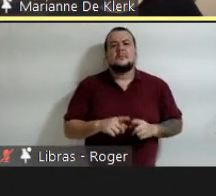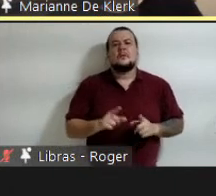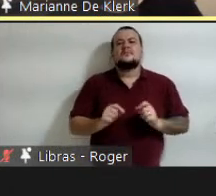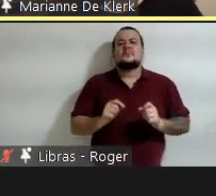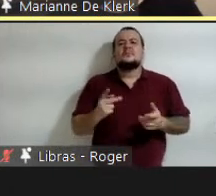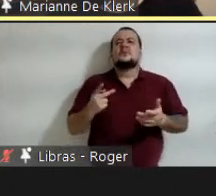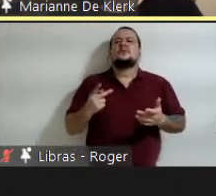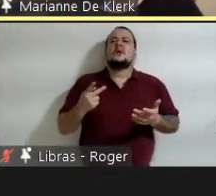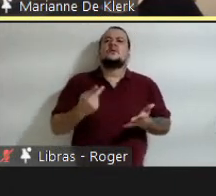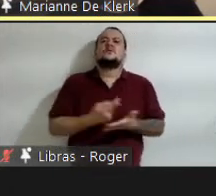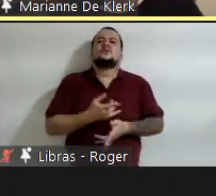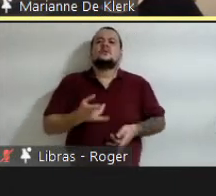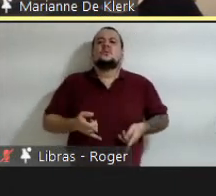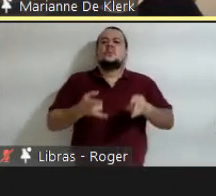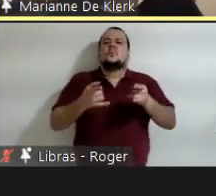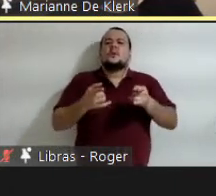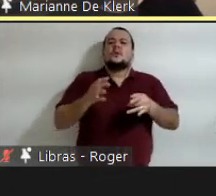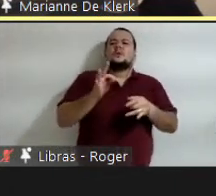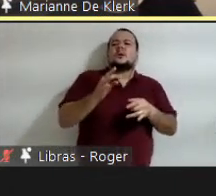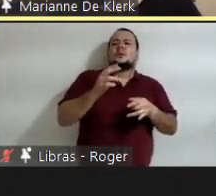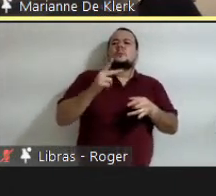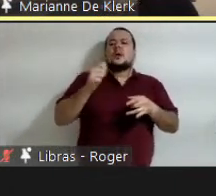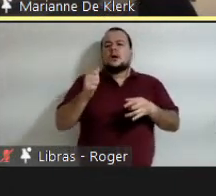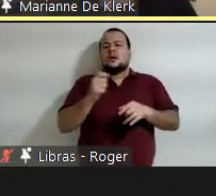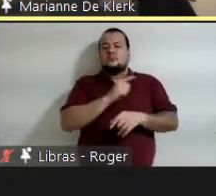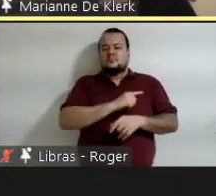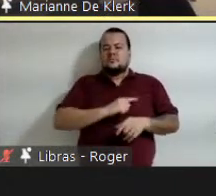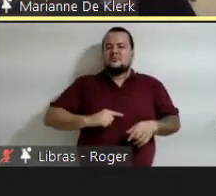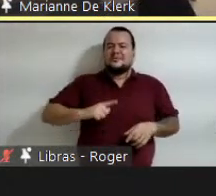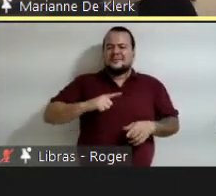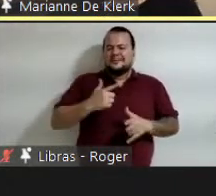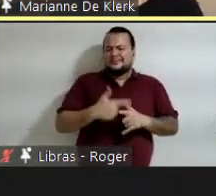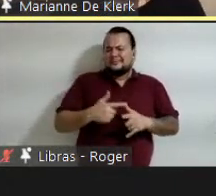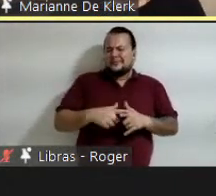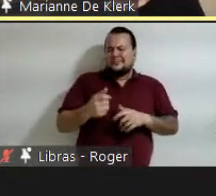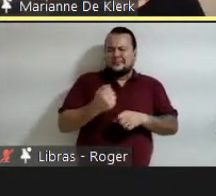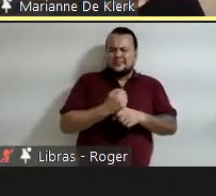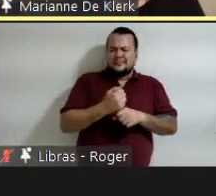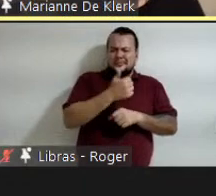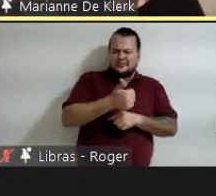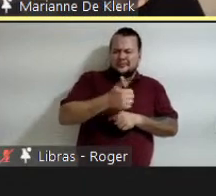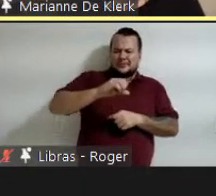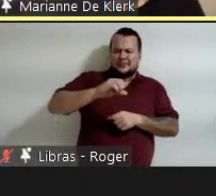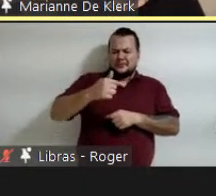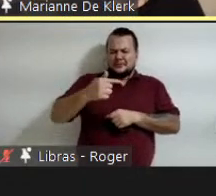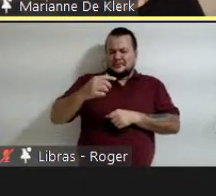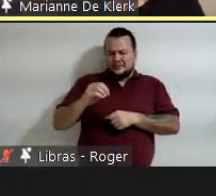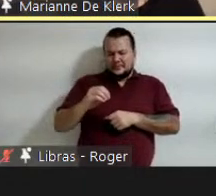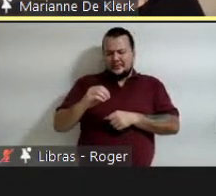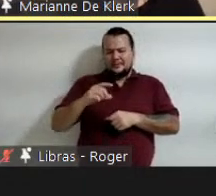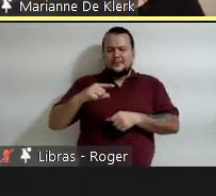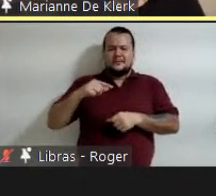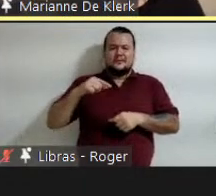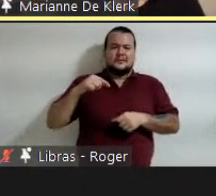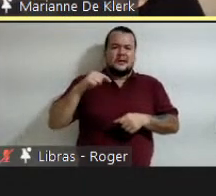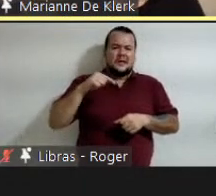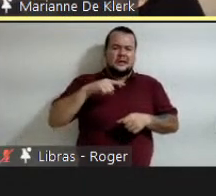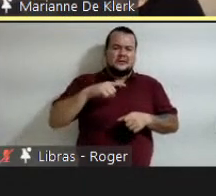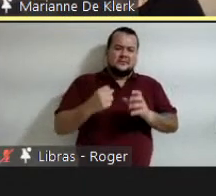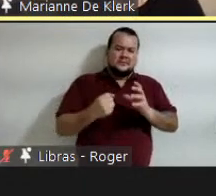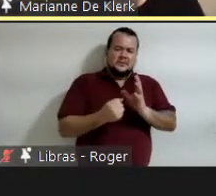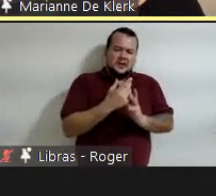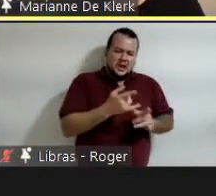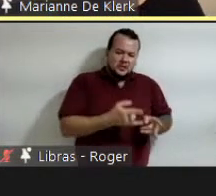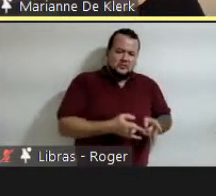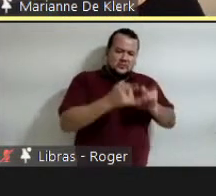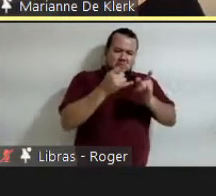whole western facade of Church Square into these two tower blocks. Just to put this in context, the very minimalist